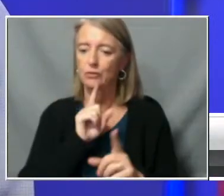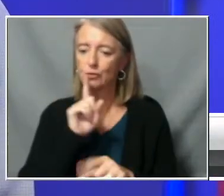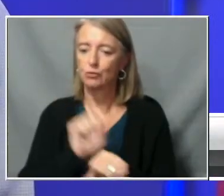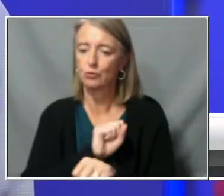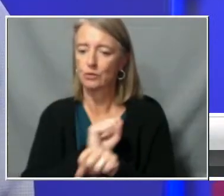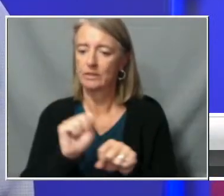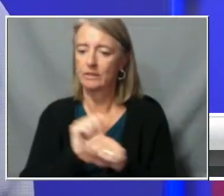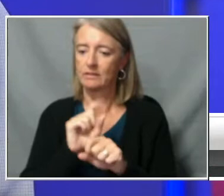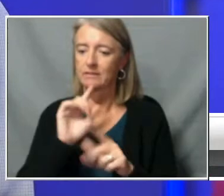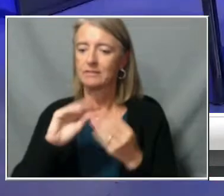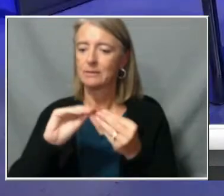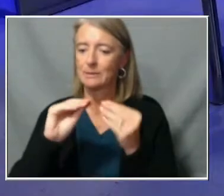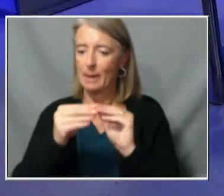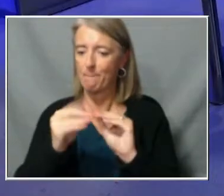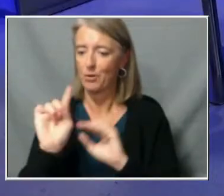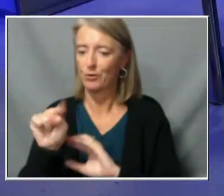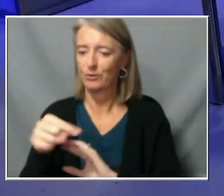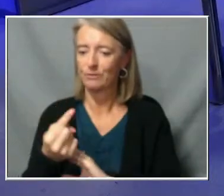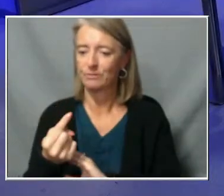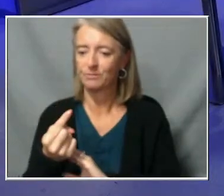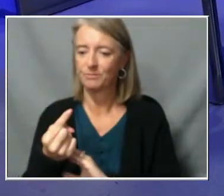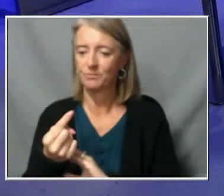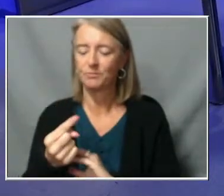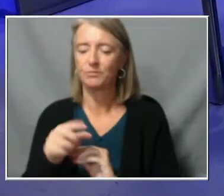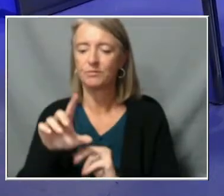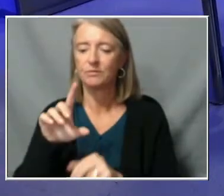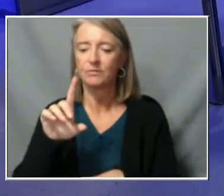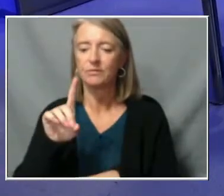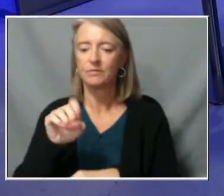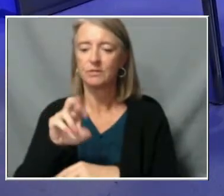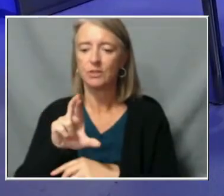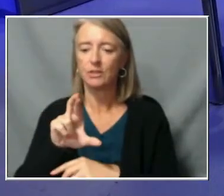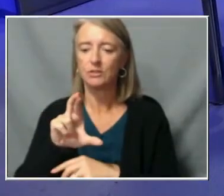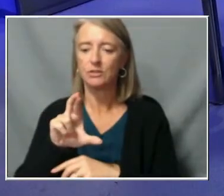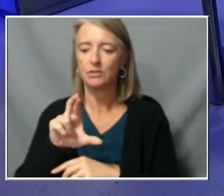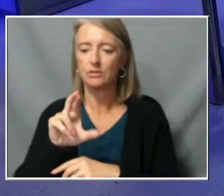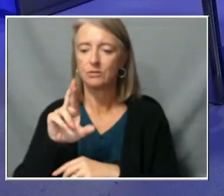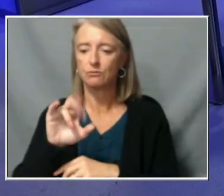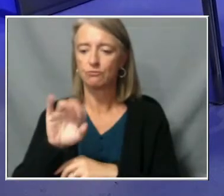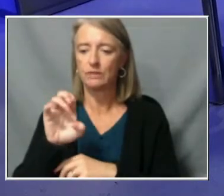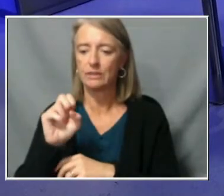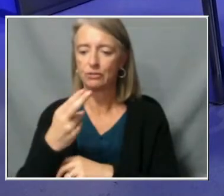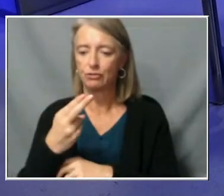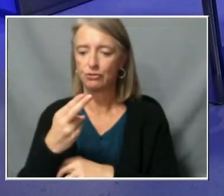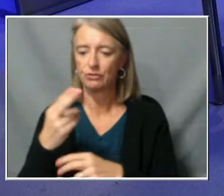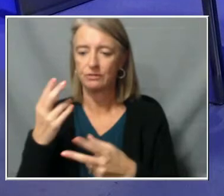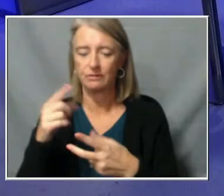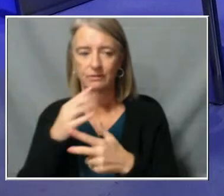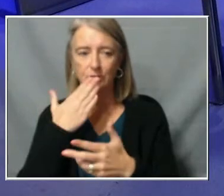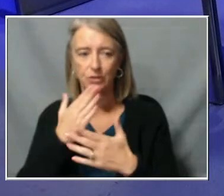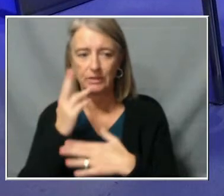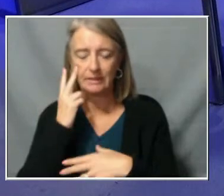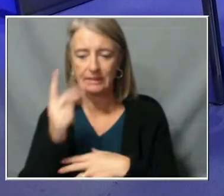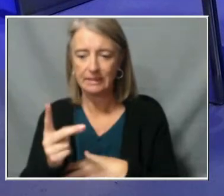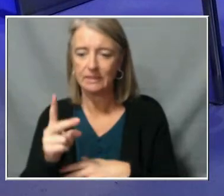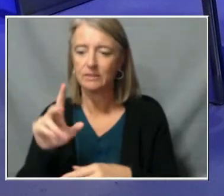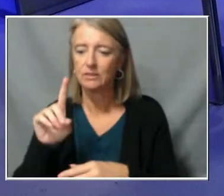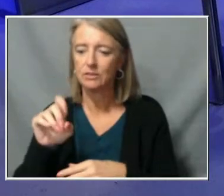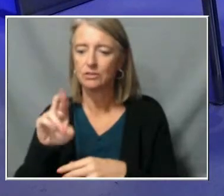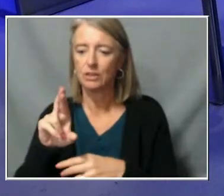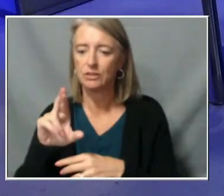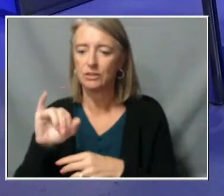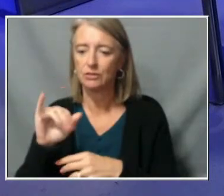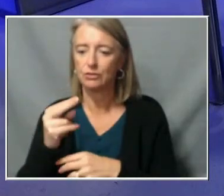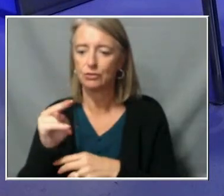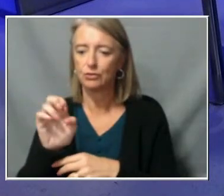just a number. We've got here in the center with us Dr. Jessica Calendar-Rich back with us. How are you? Good, thanks. Good to see you. And Dr. Janelle Jones, both